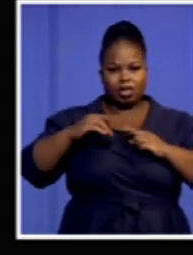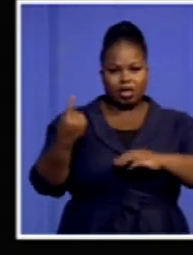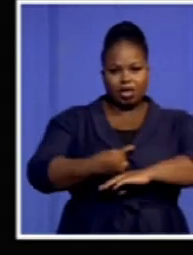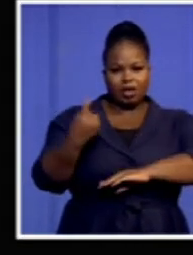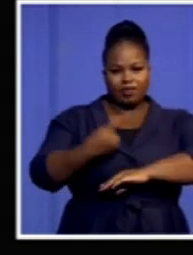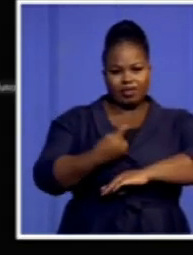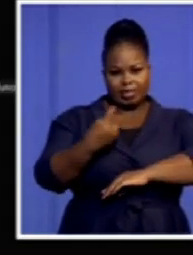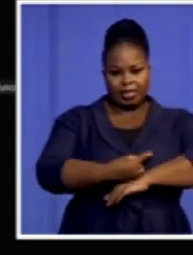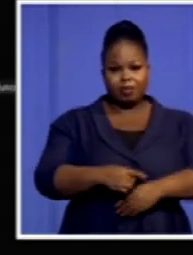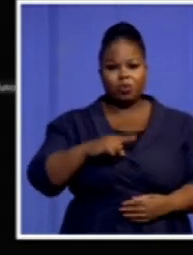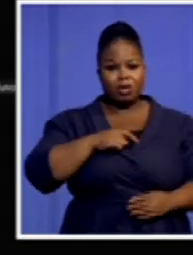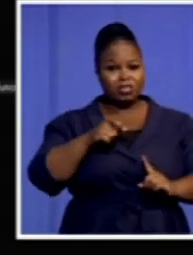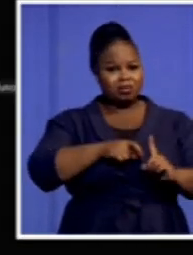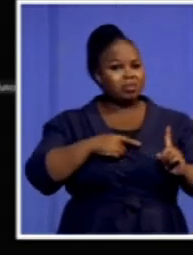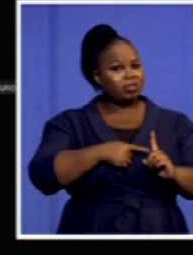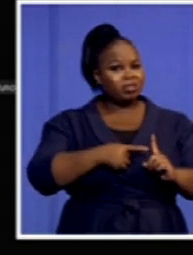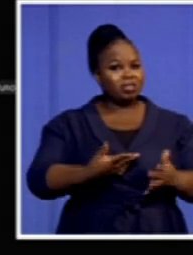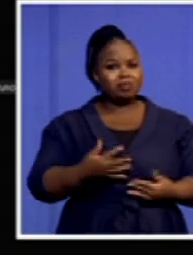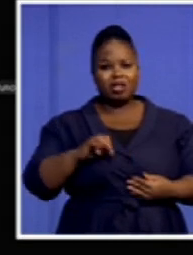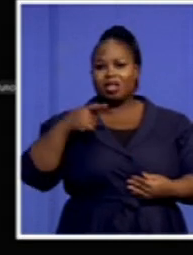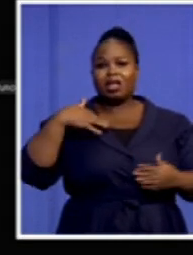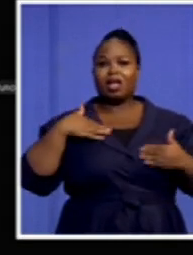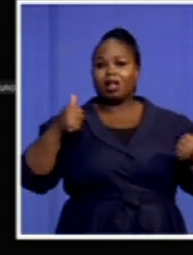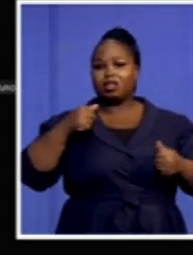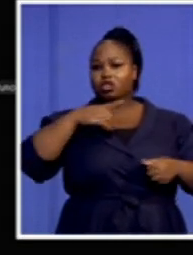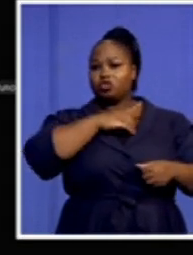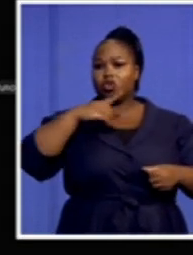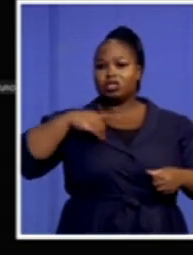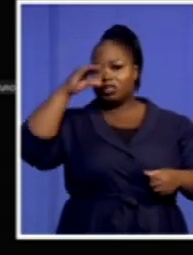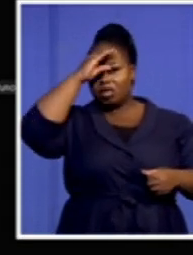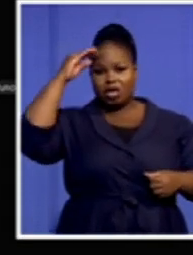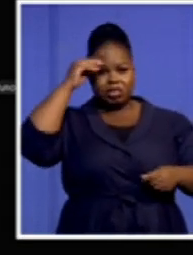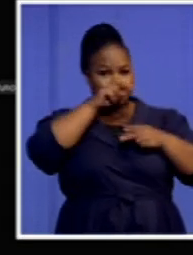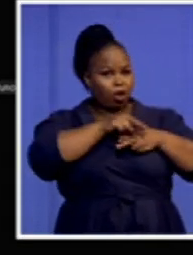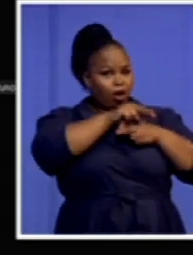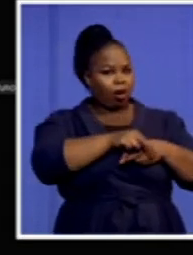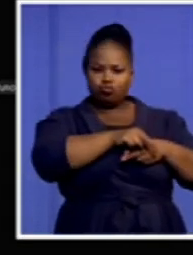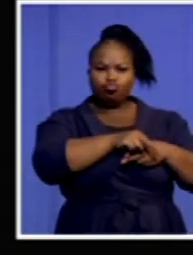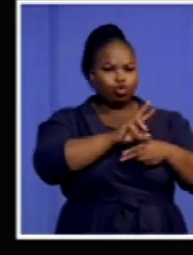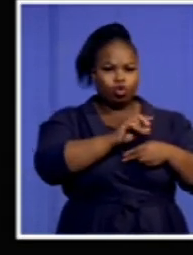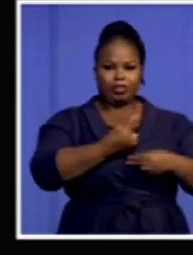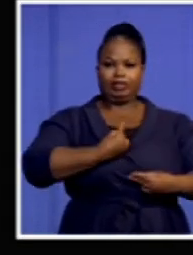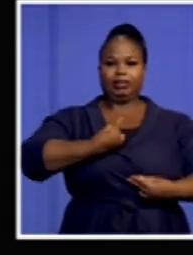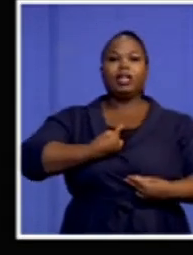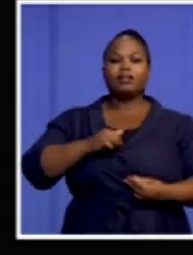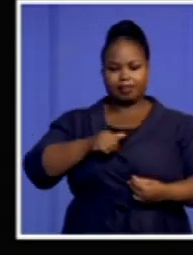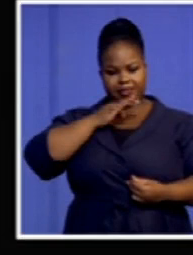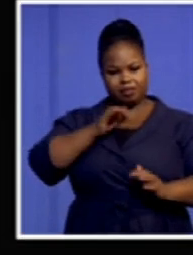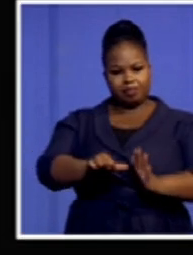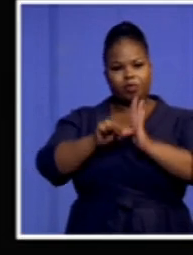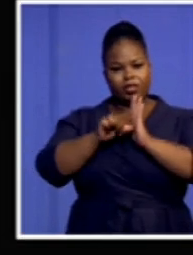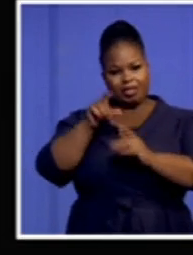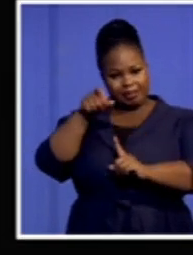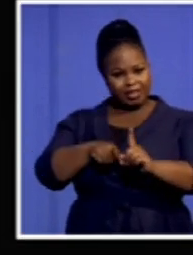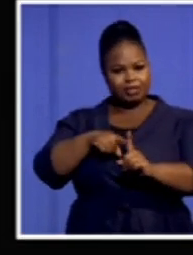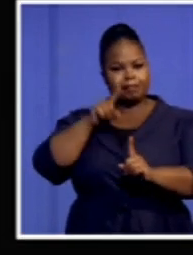not monitored by health professionals, therefore it is critical that at least these measures are there so that if there are other issues or